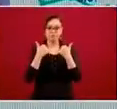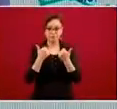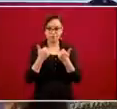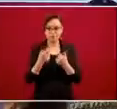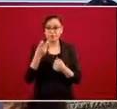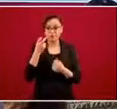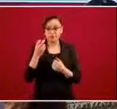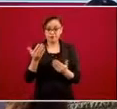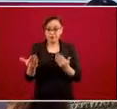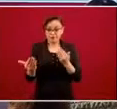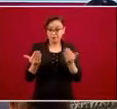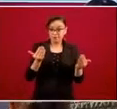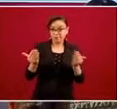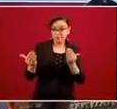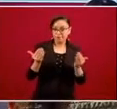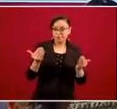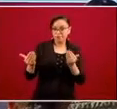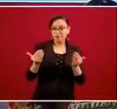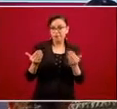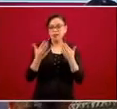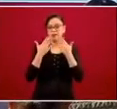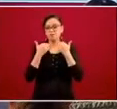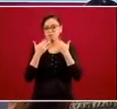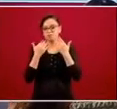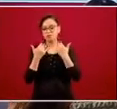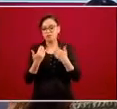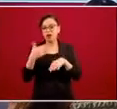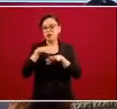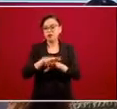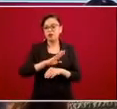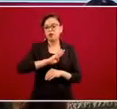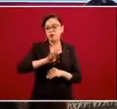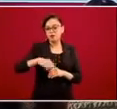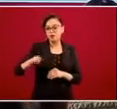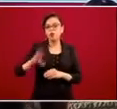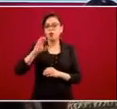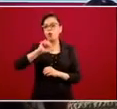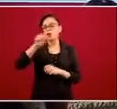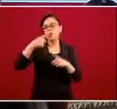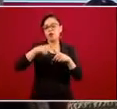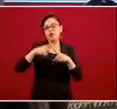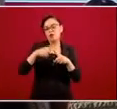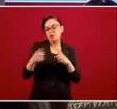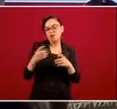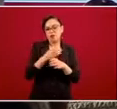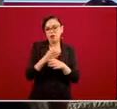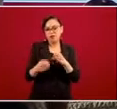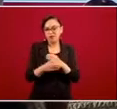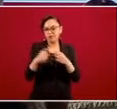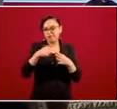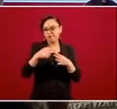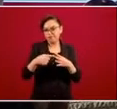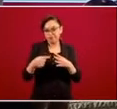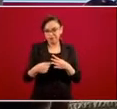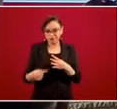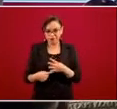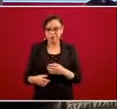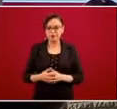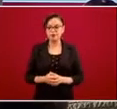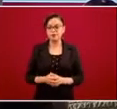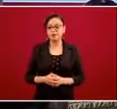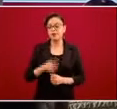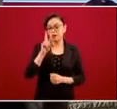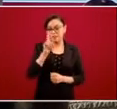and statistical analysis and estimation, but other countries do not do this. So of course there will be a